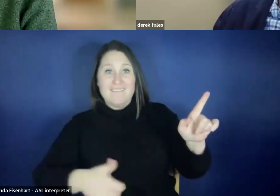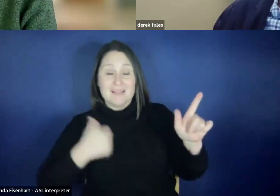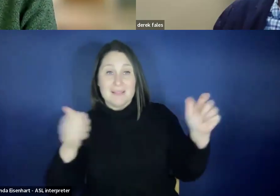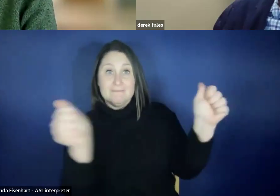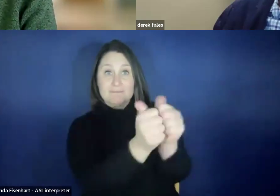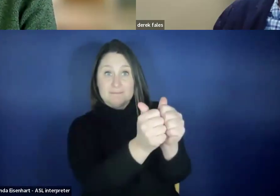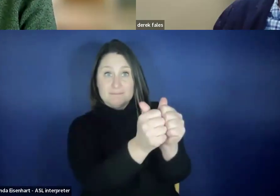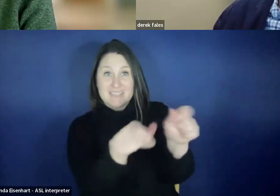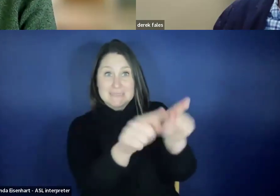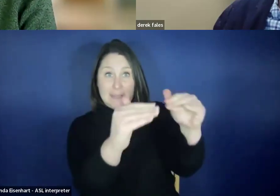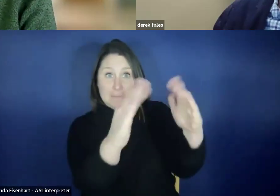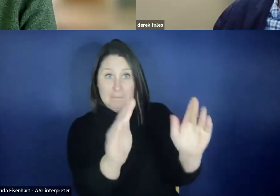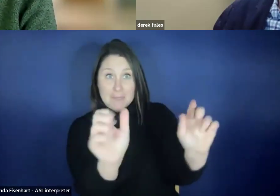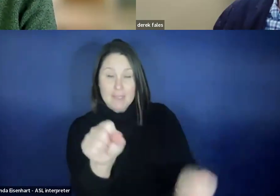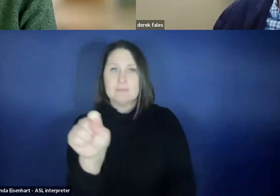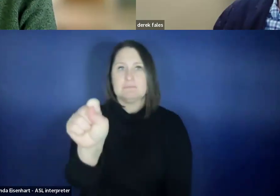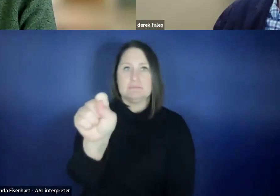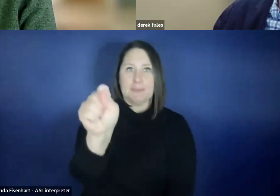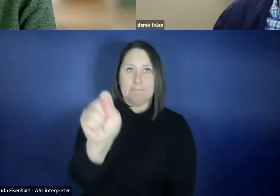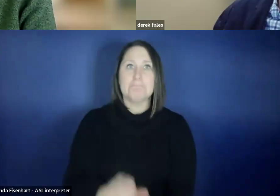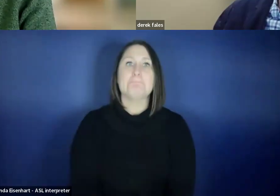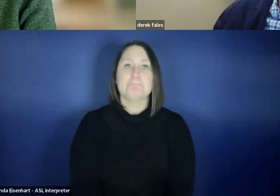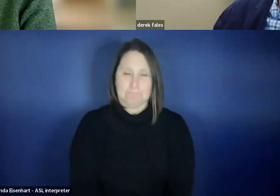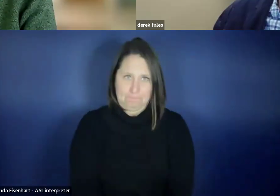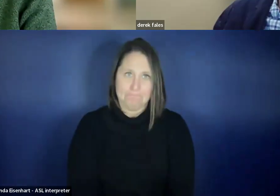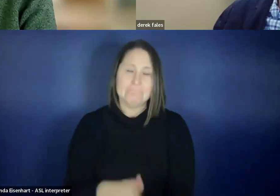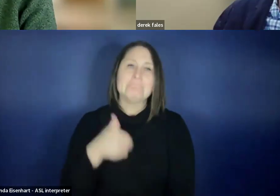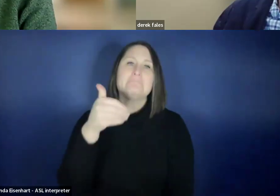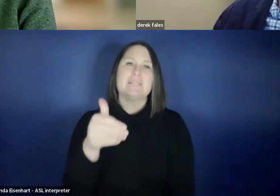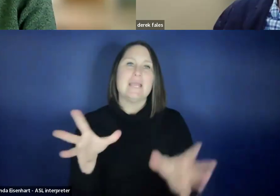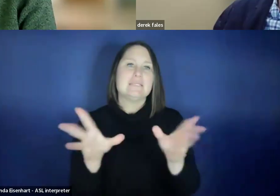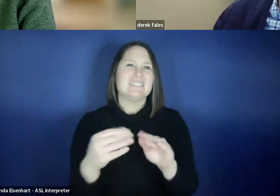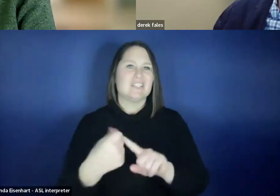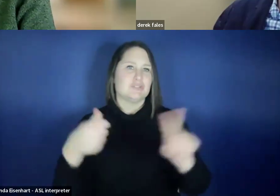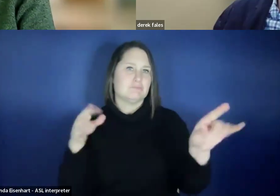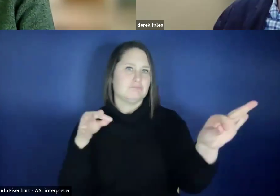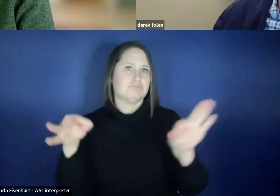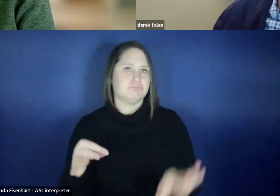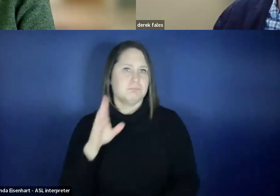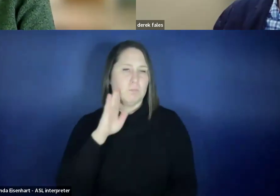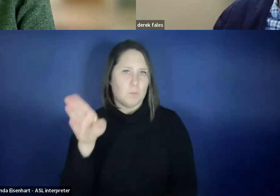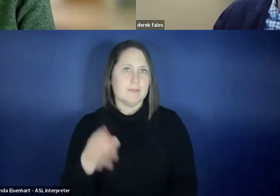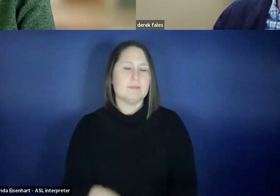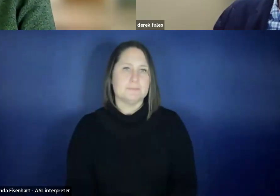bit more about that in our next session when we explain